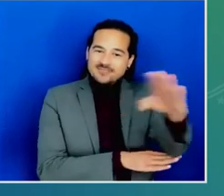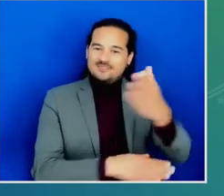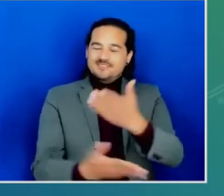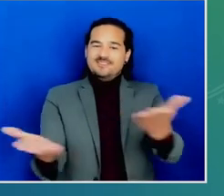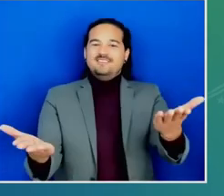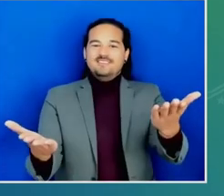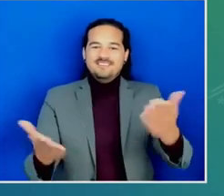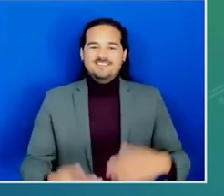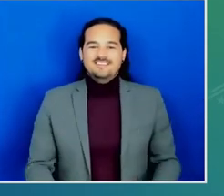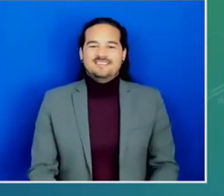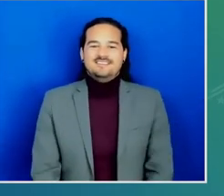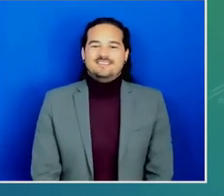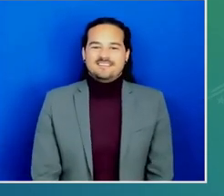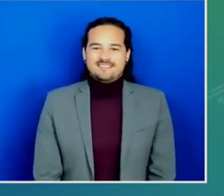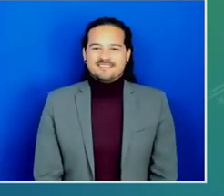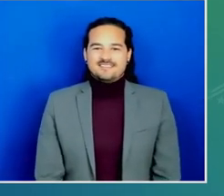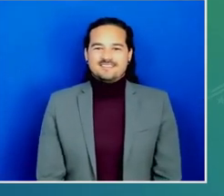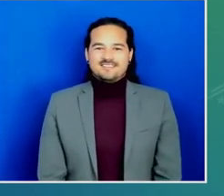Good afternoon.